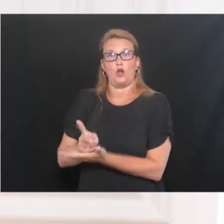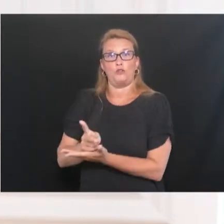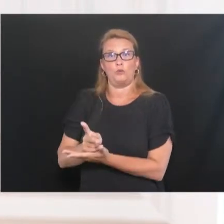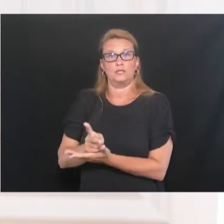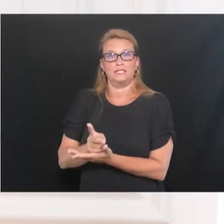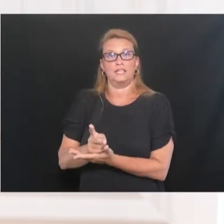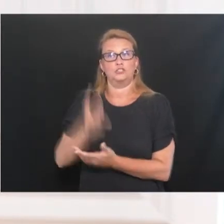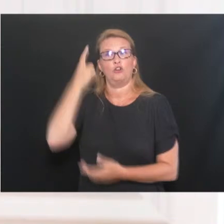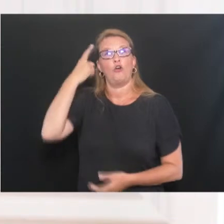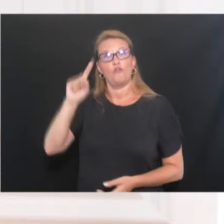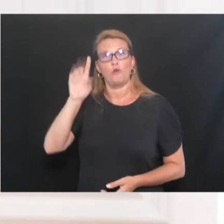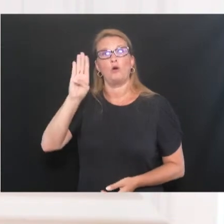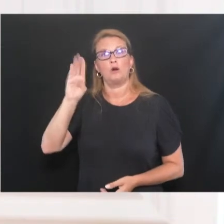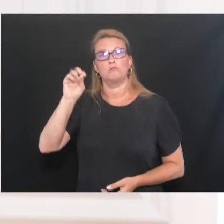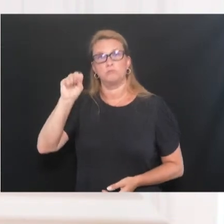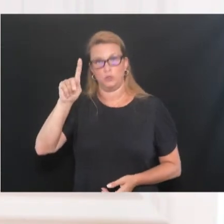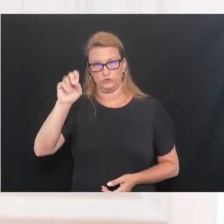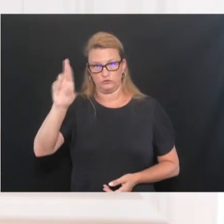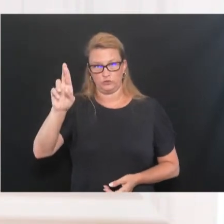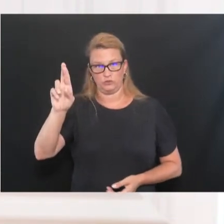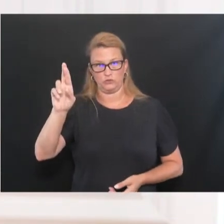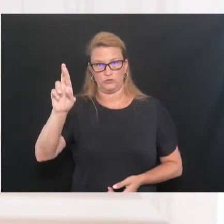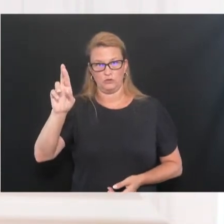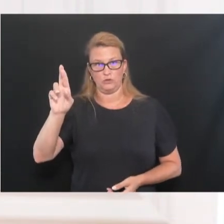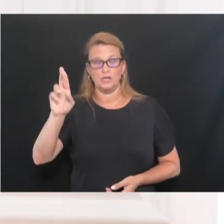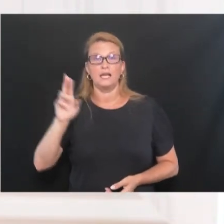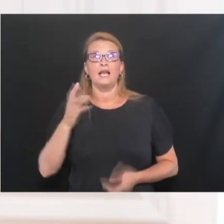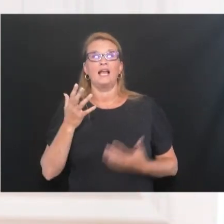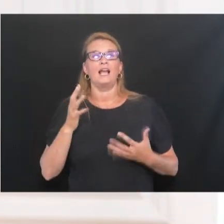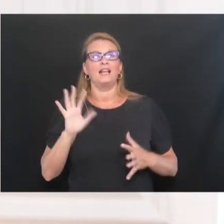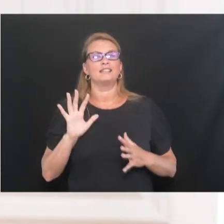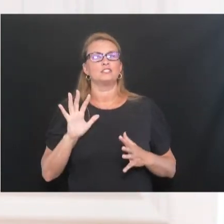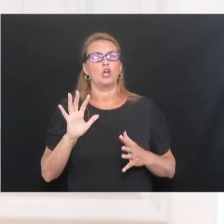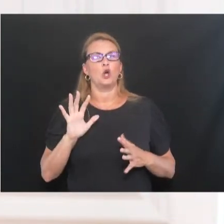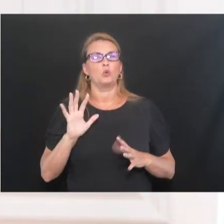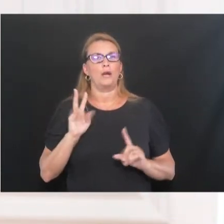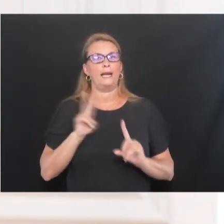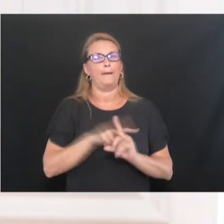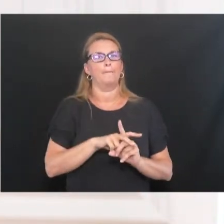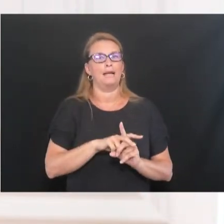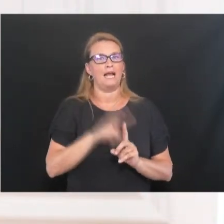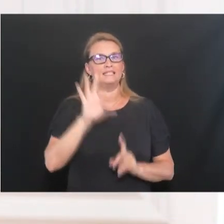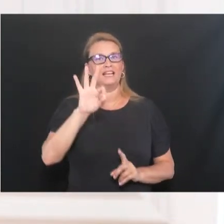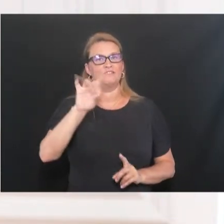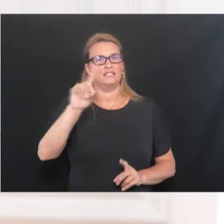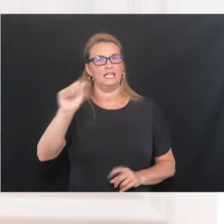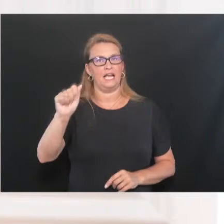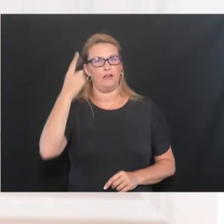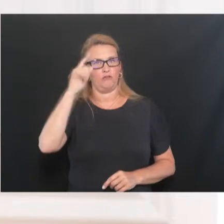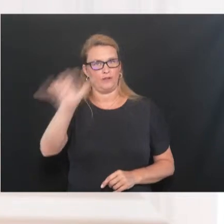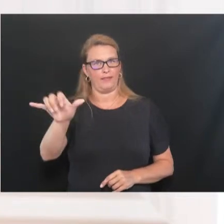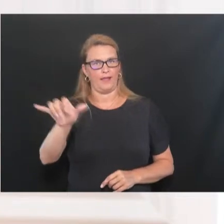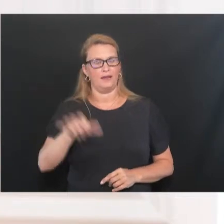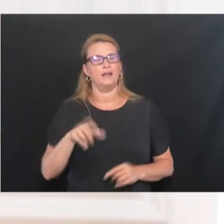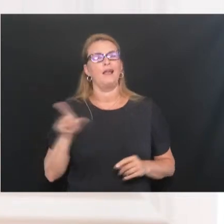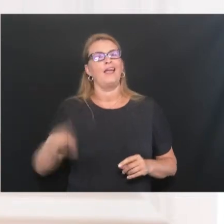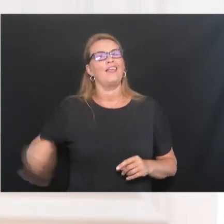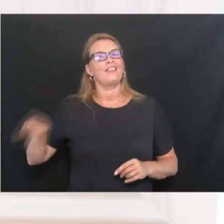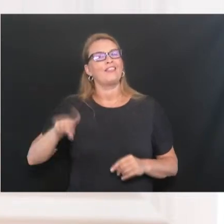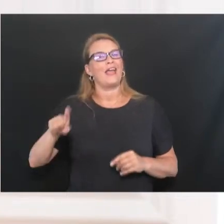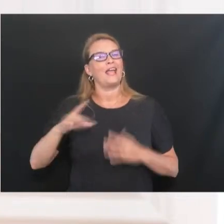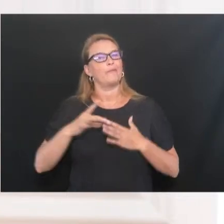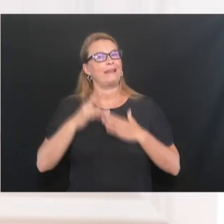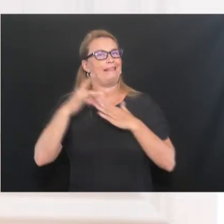booster doses that they've already applied to the FDA about. So they have in many ways been